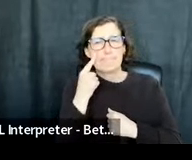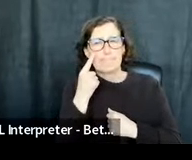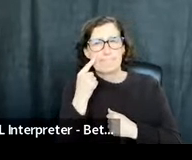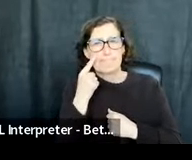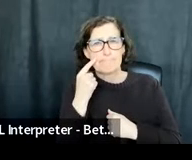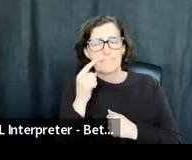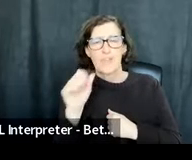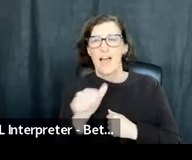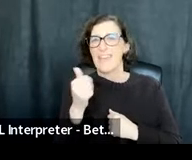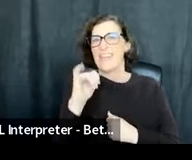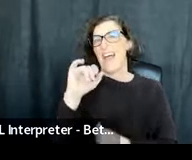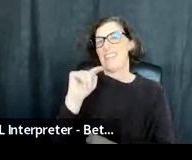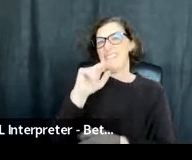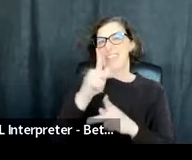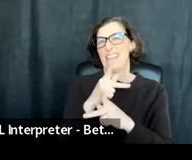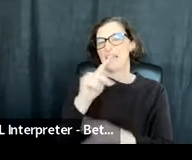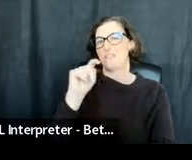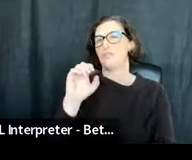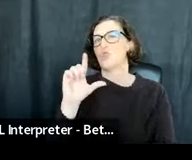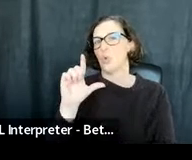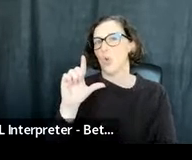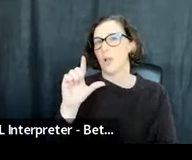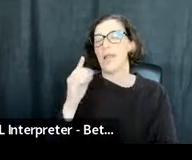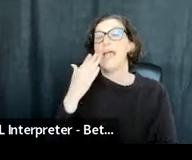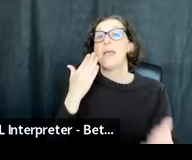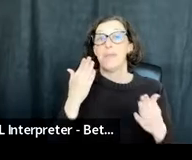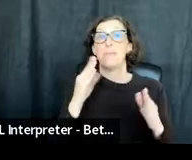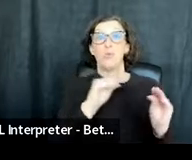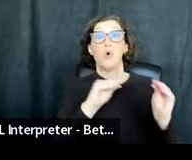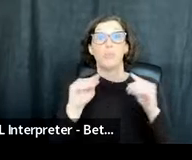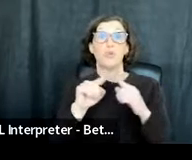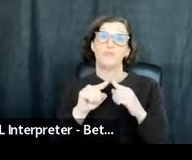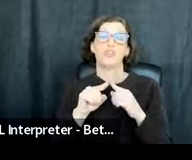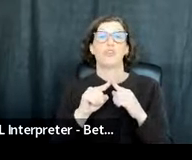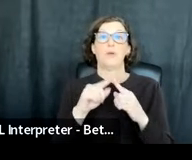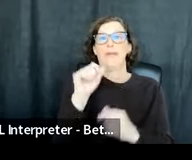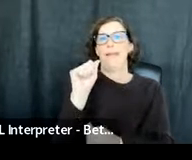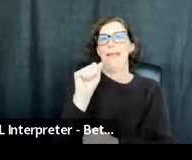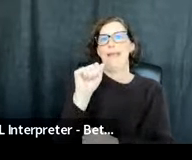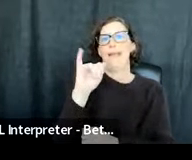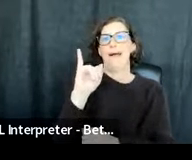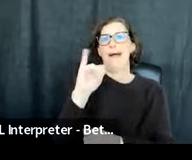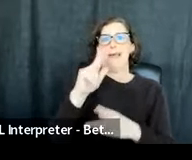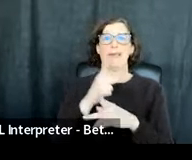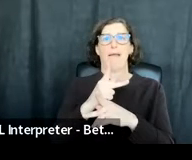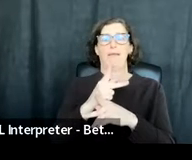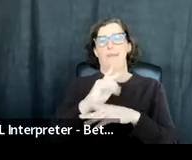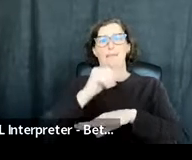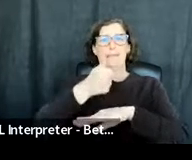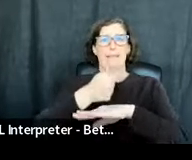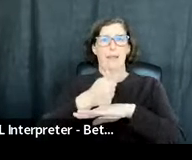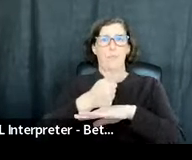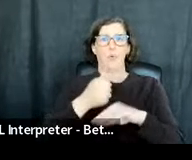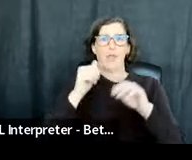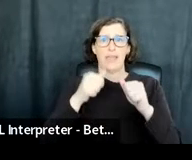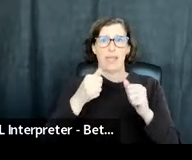sort of IT type tool. Maybe we are going to move to an artificial intelligence type of platform where it can go